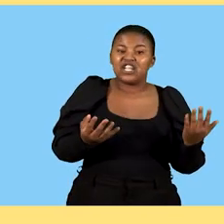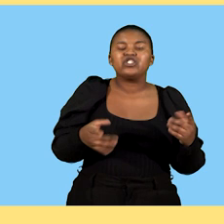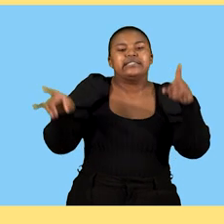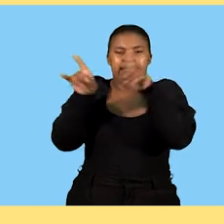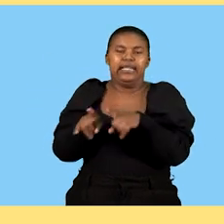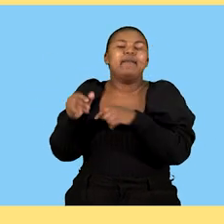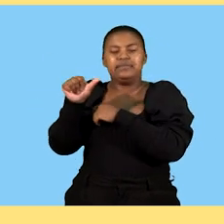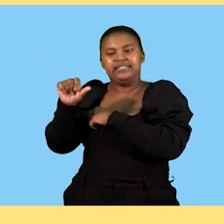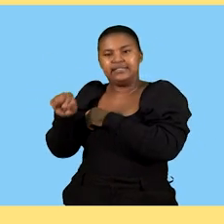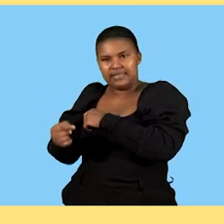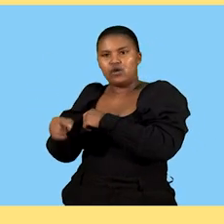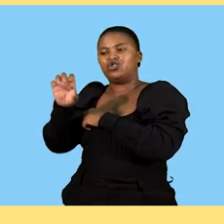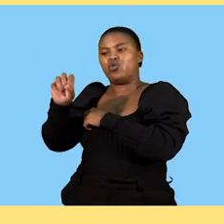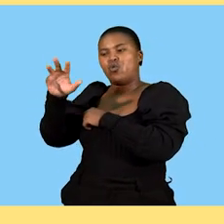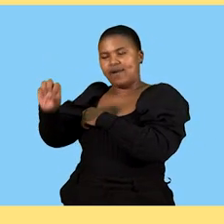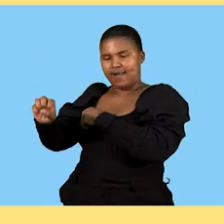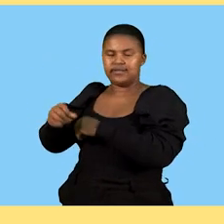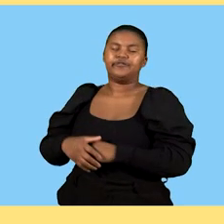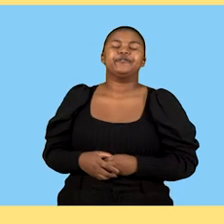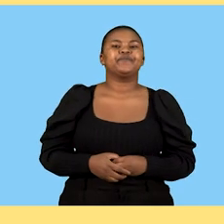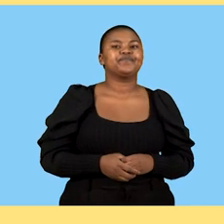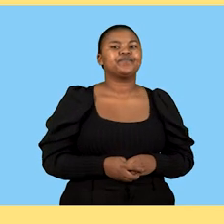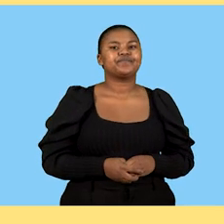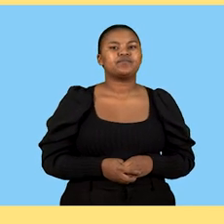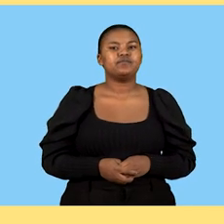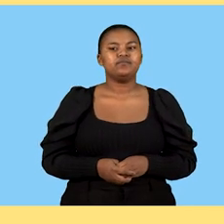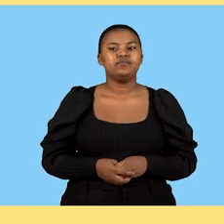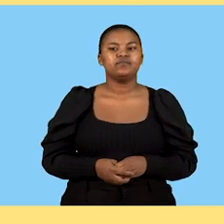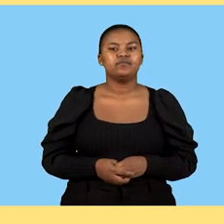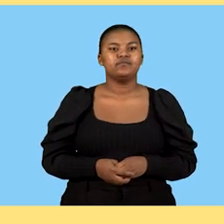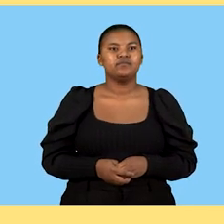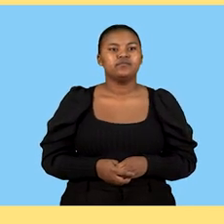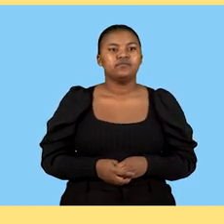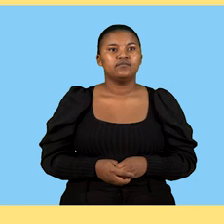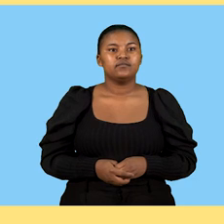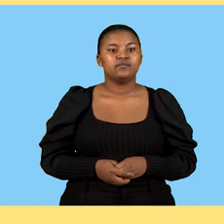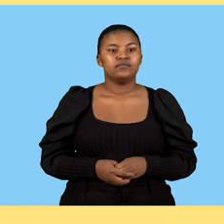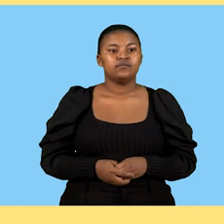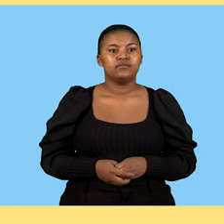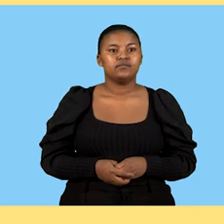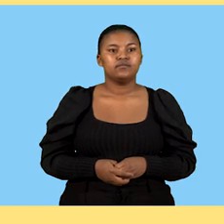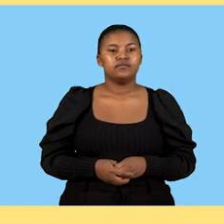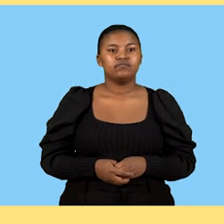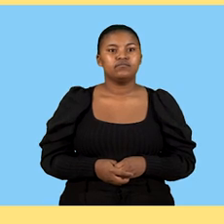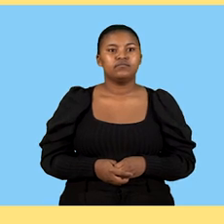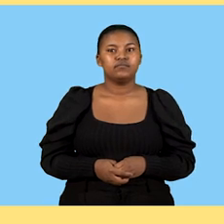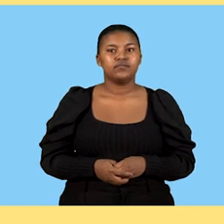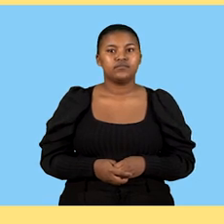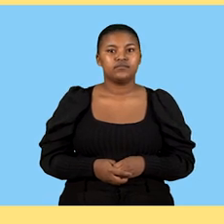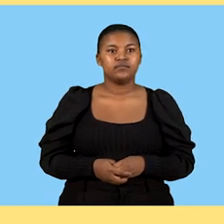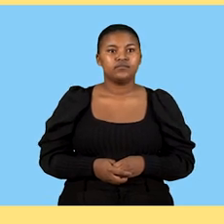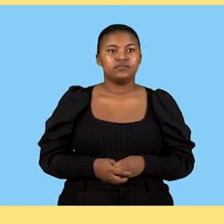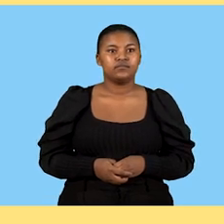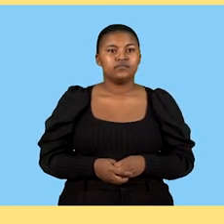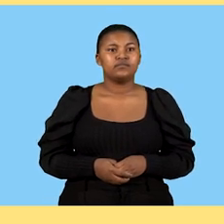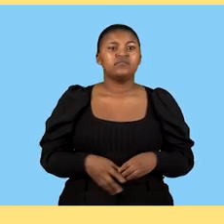1,490. Very important that when you do this, here is where I neatly typed it. We debit